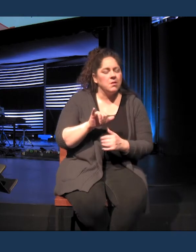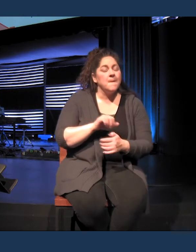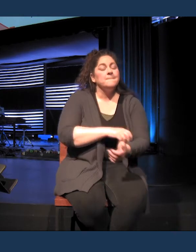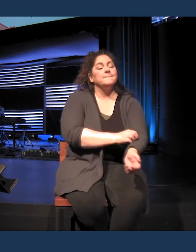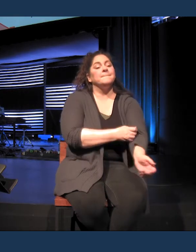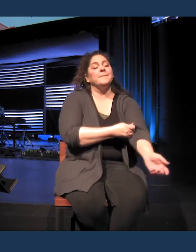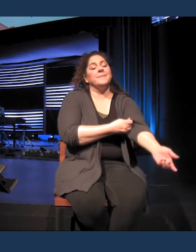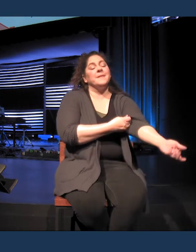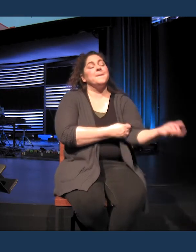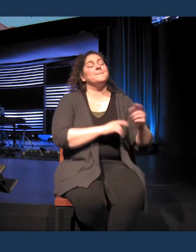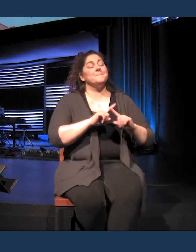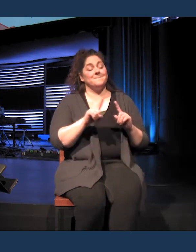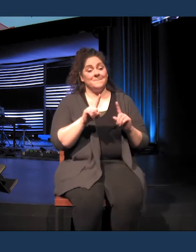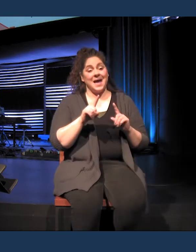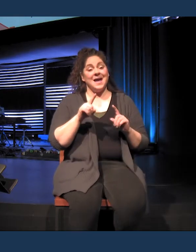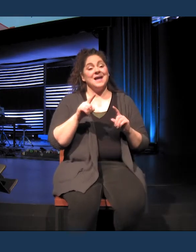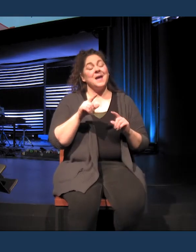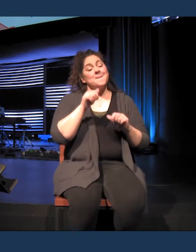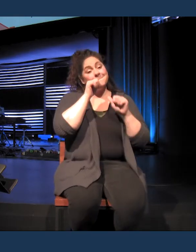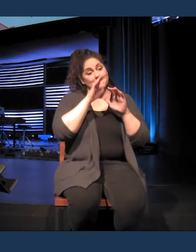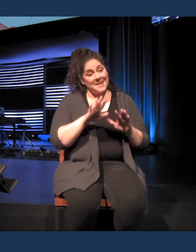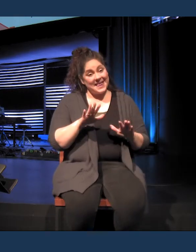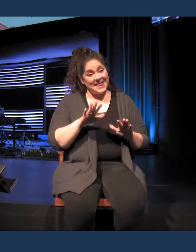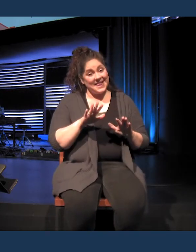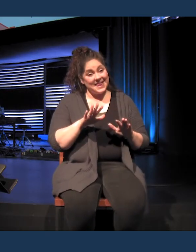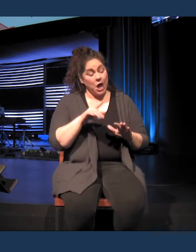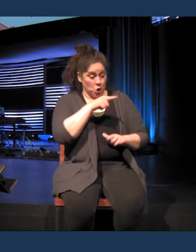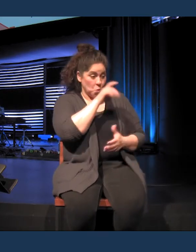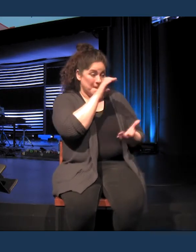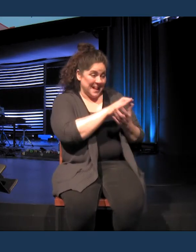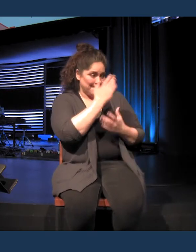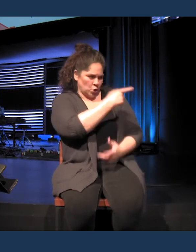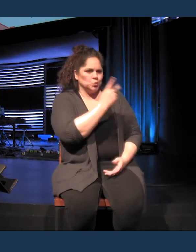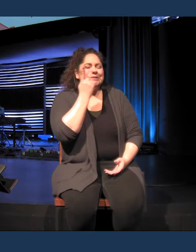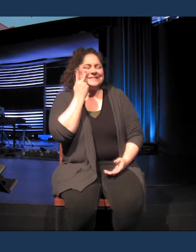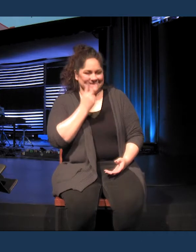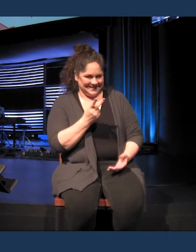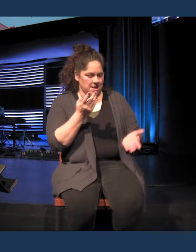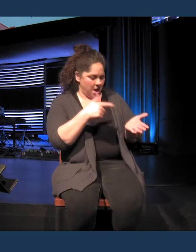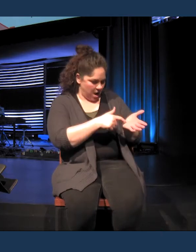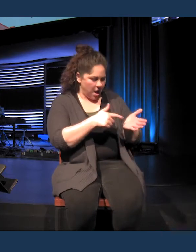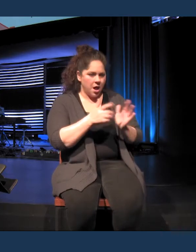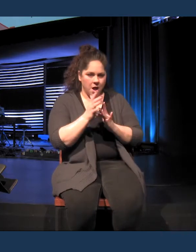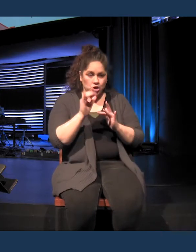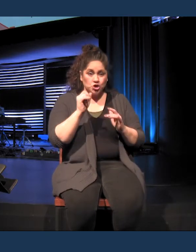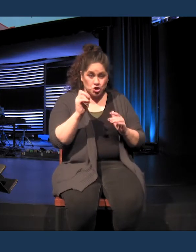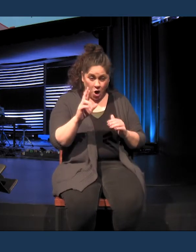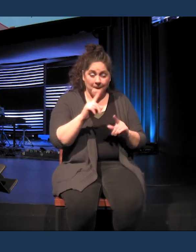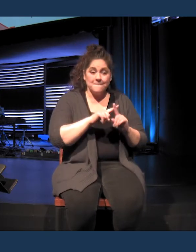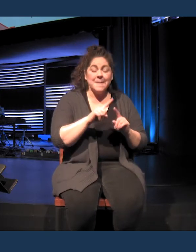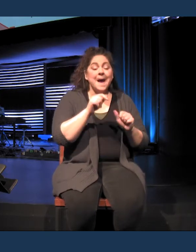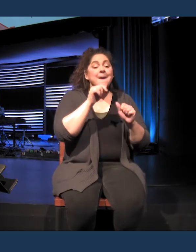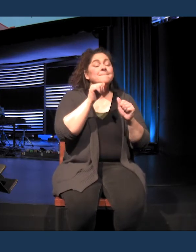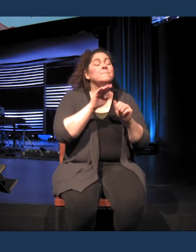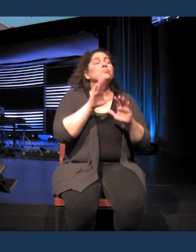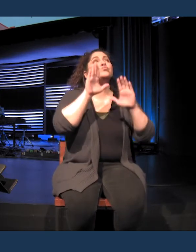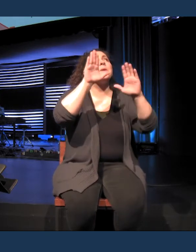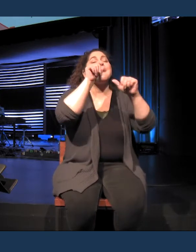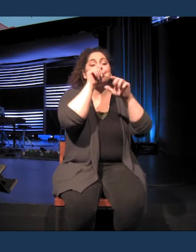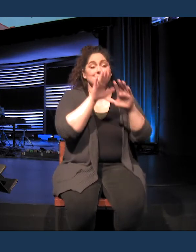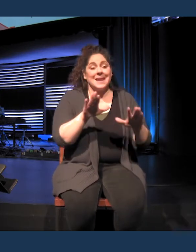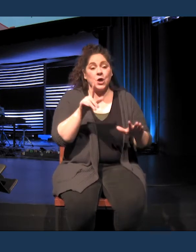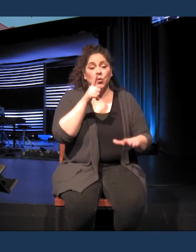he said to Thomas, blessed are you. You believe because you have seen, but a greater blessing for those